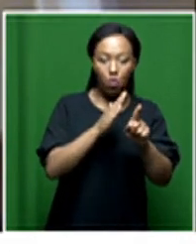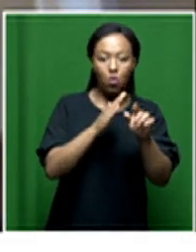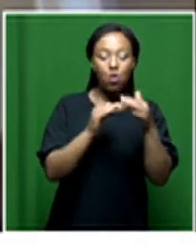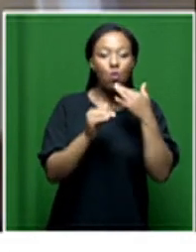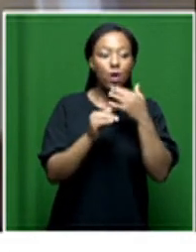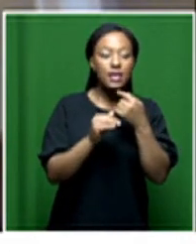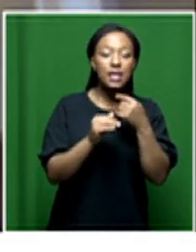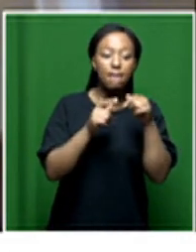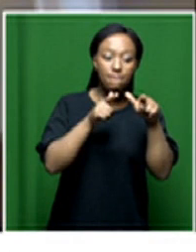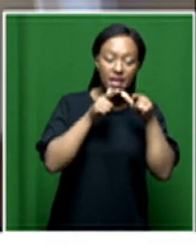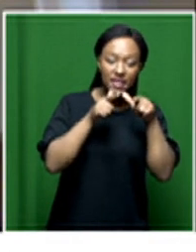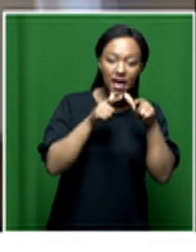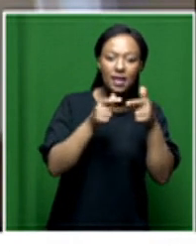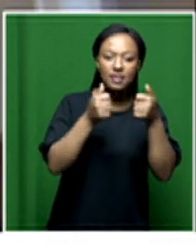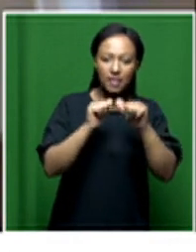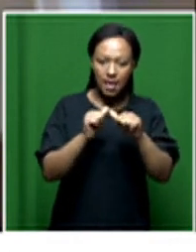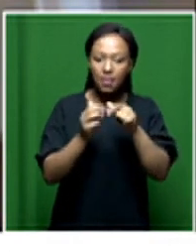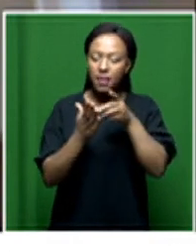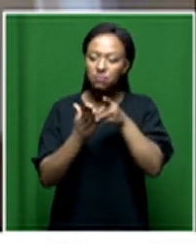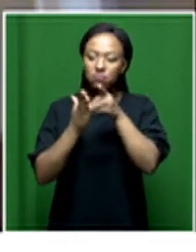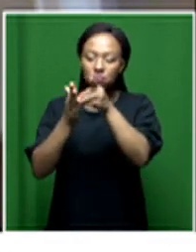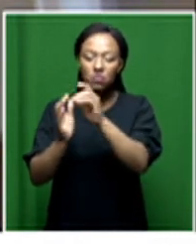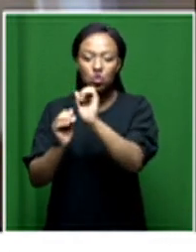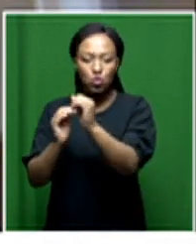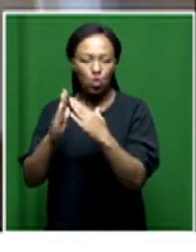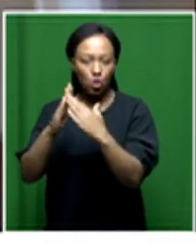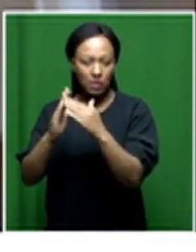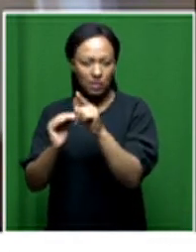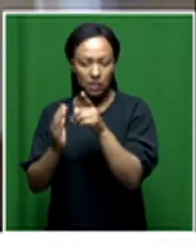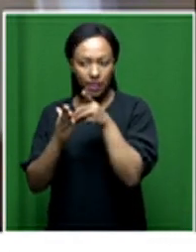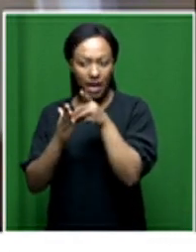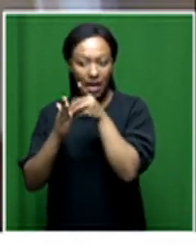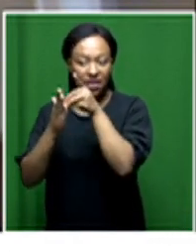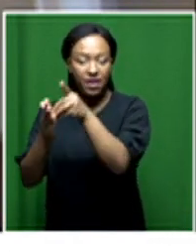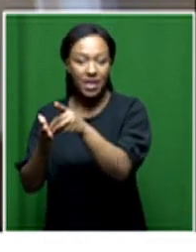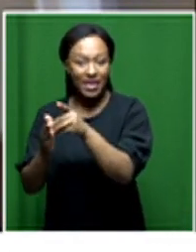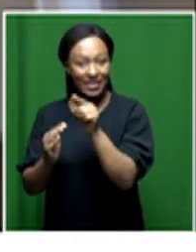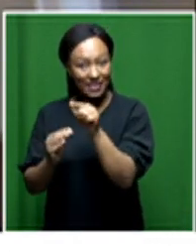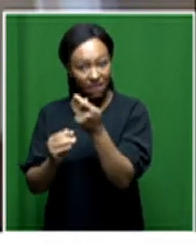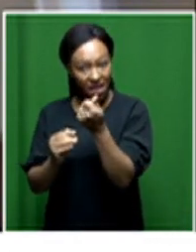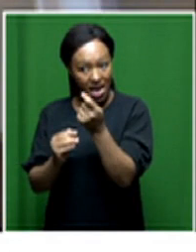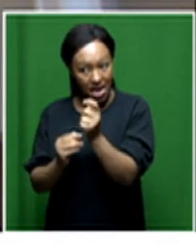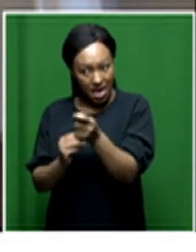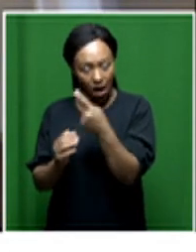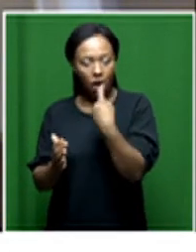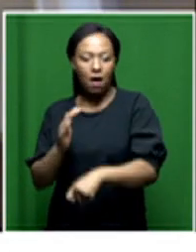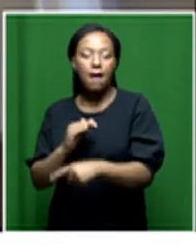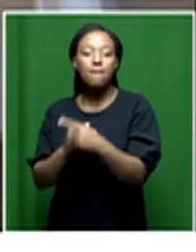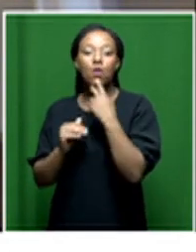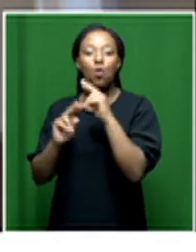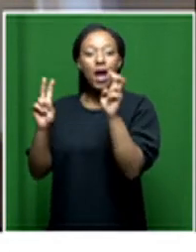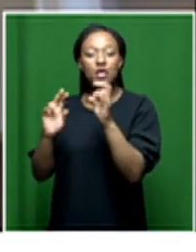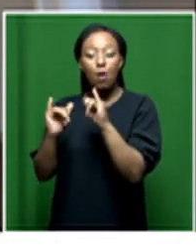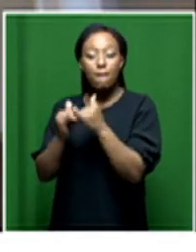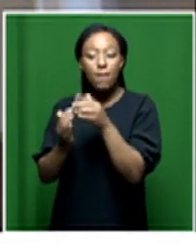the pizza. Then the pizza still has to be delivered to you. And that delivery fee is really what Eskom are looking for in